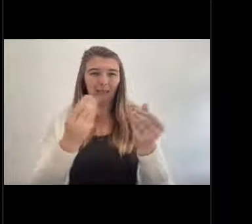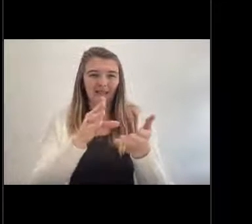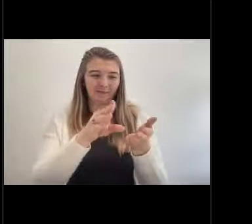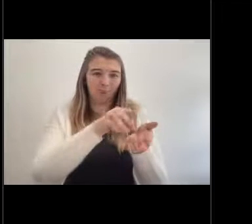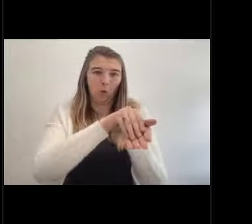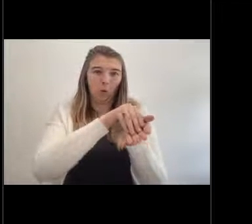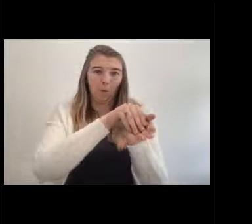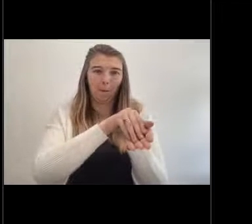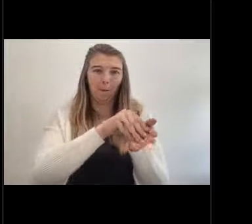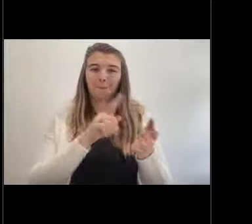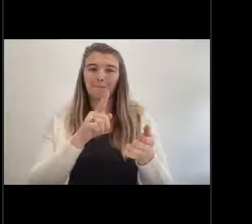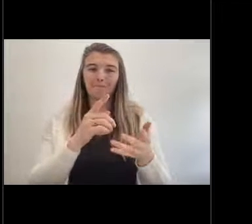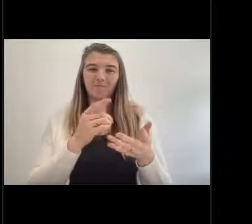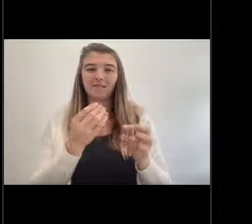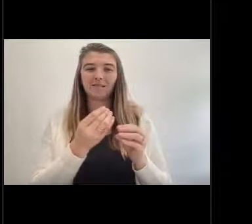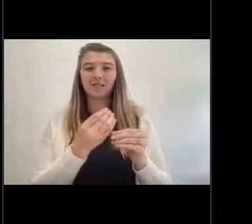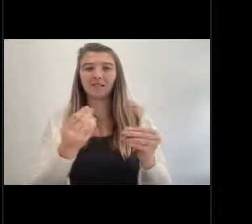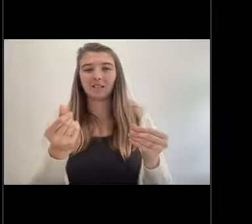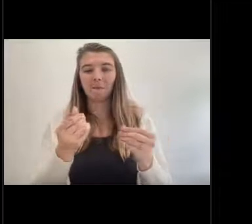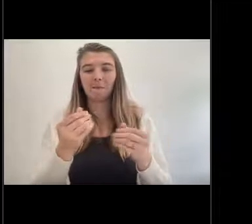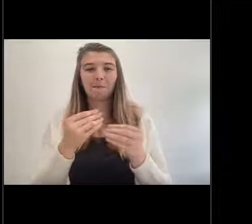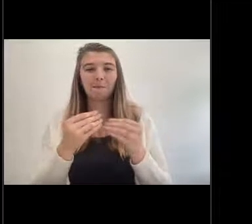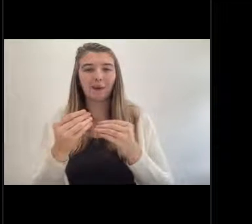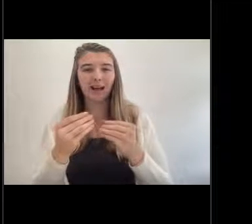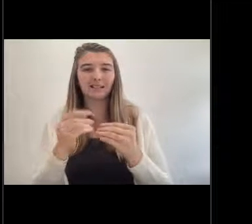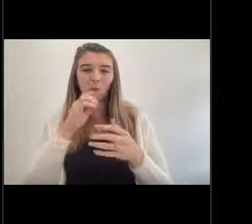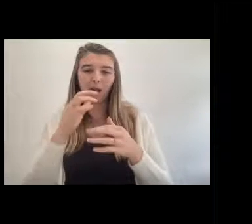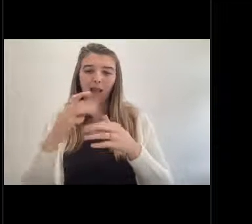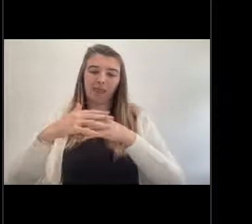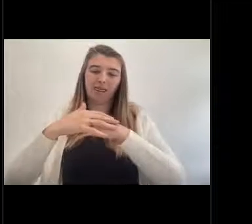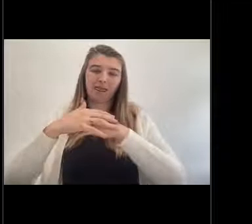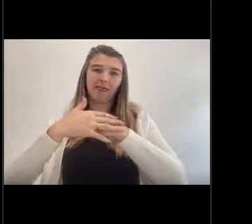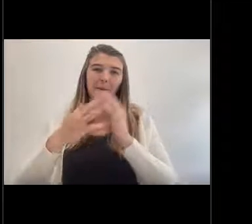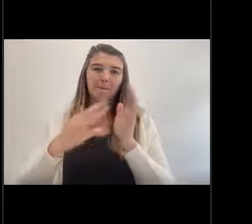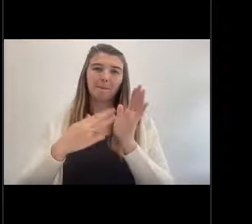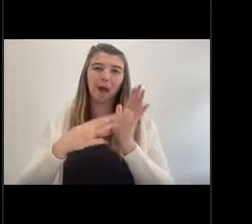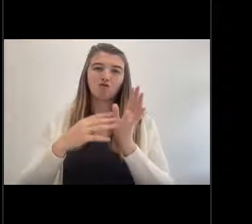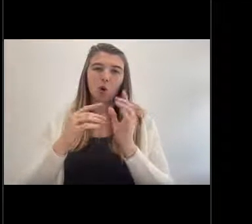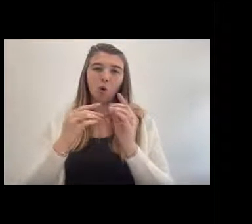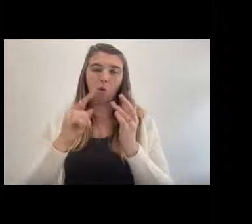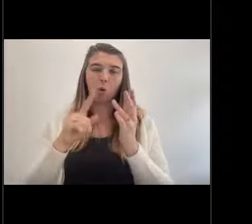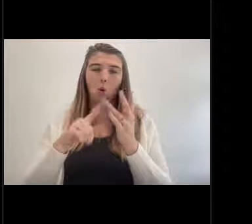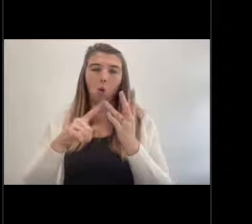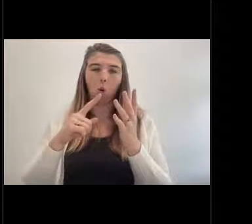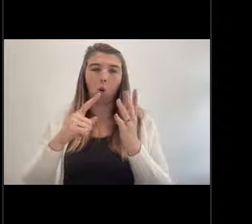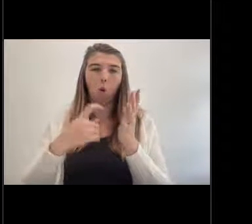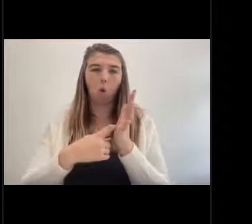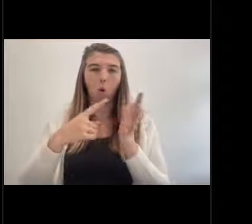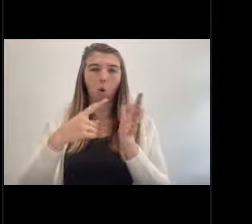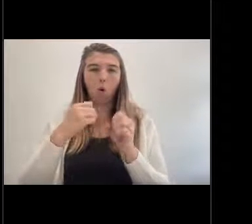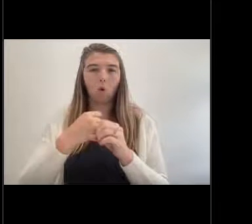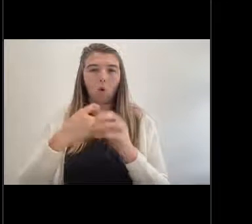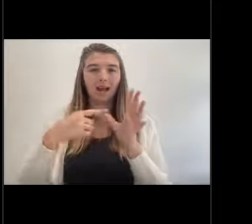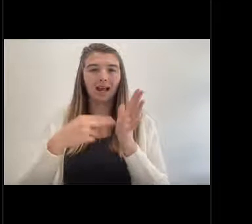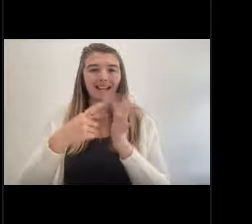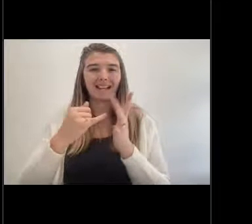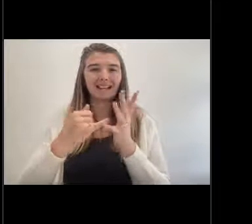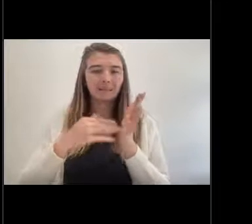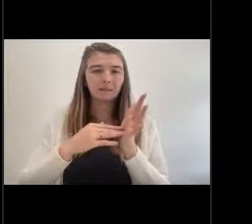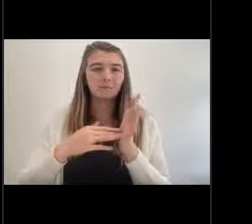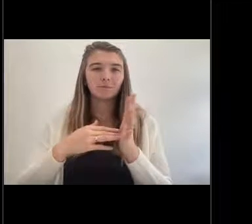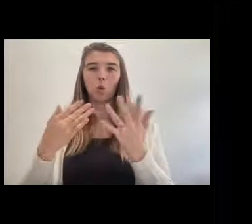be colonized by microorganisms. If you are sampling wastewater, you will have plenty of biogenic organic matter. Or also,